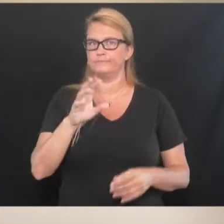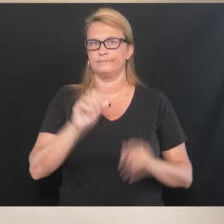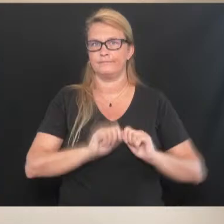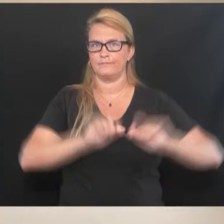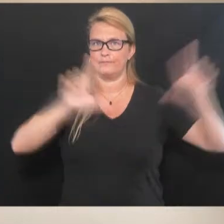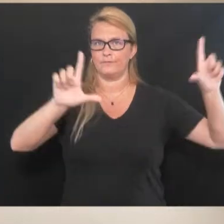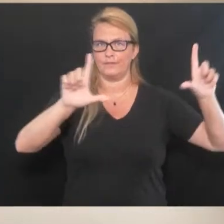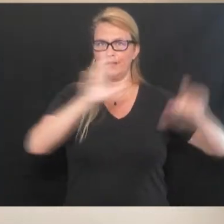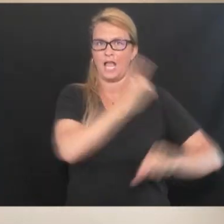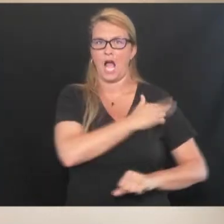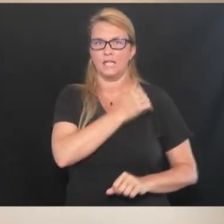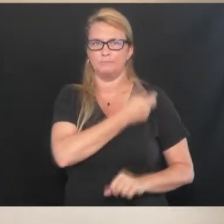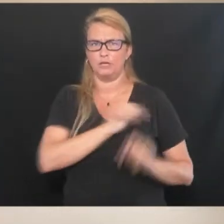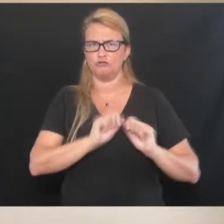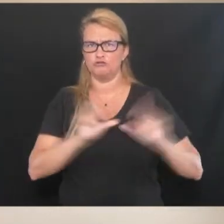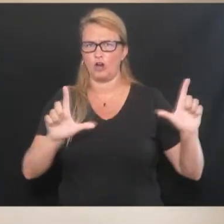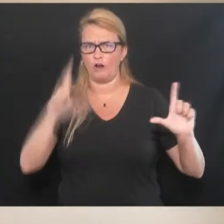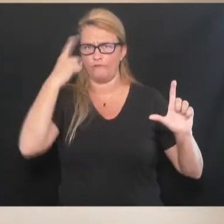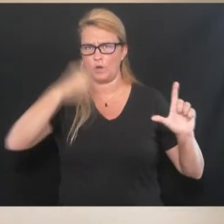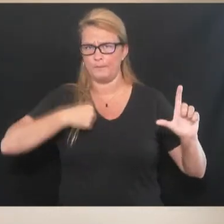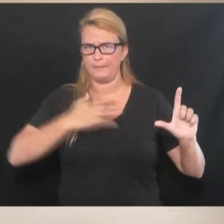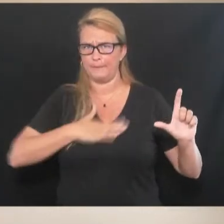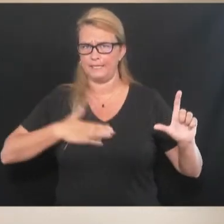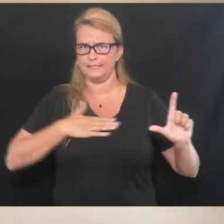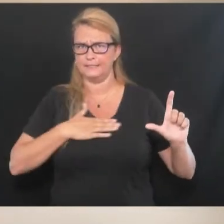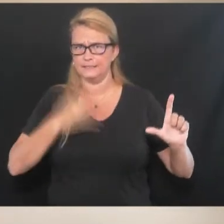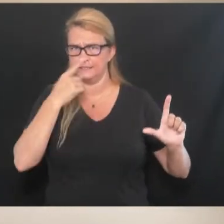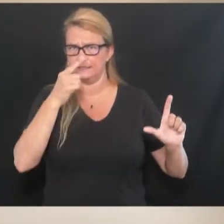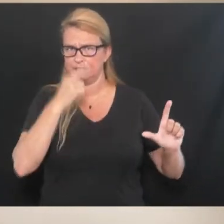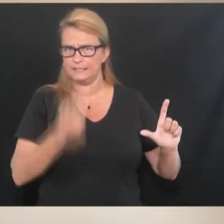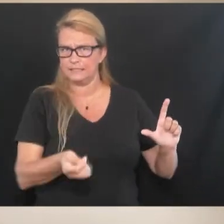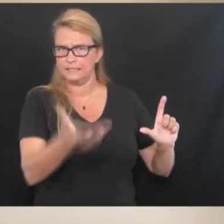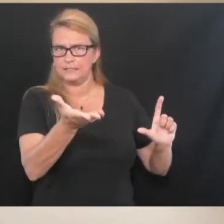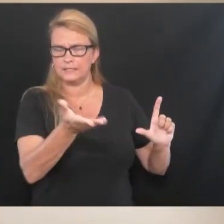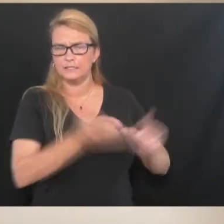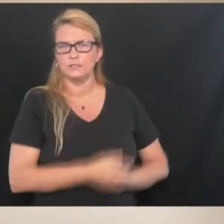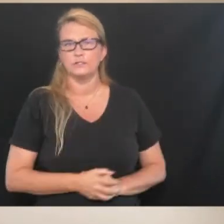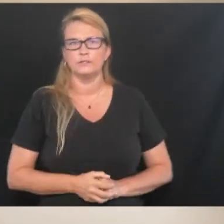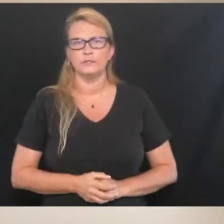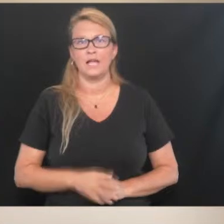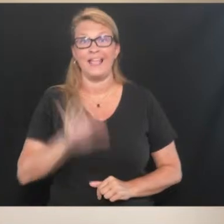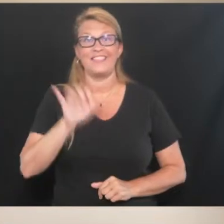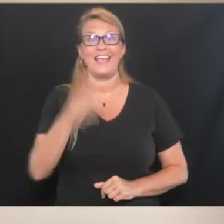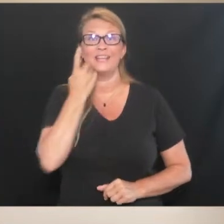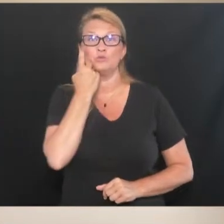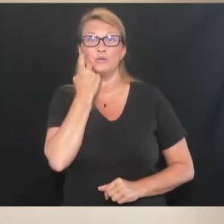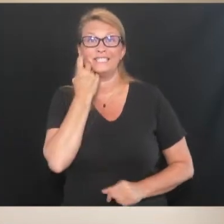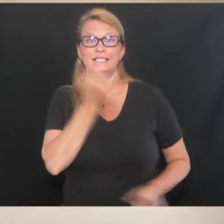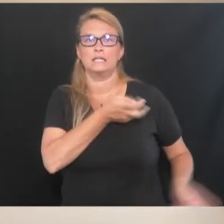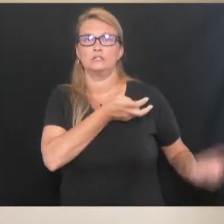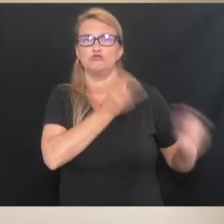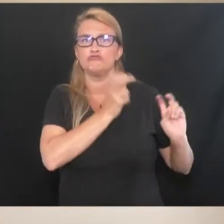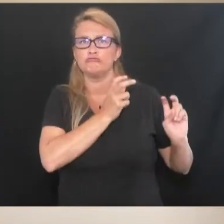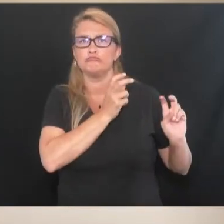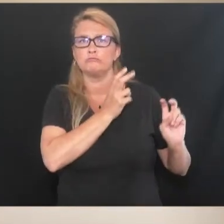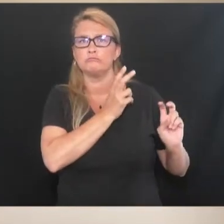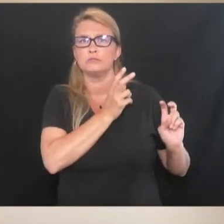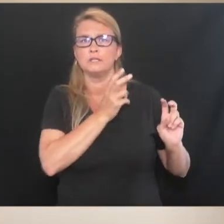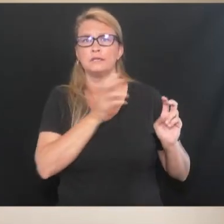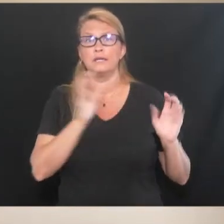that hospital chart. This is the most recent chart for hospitalization trends compared